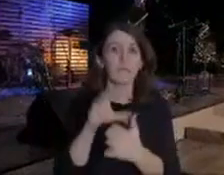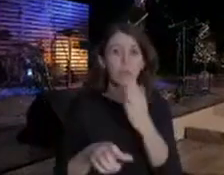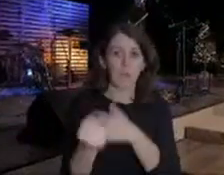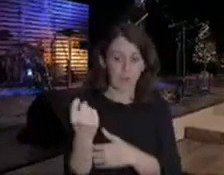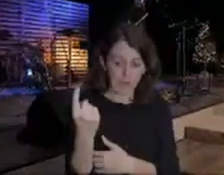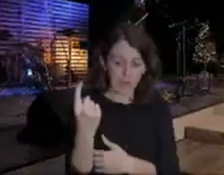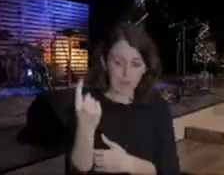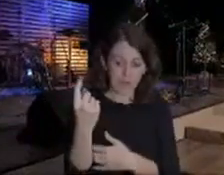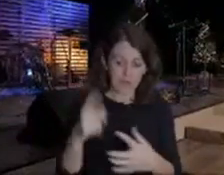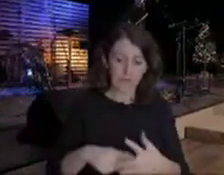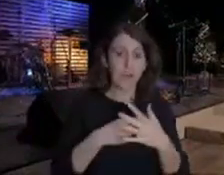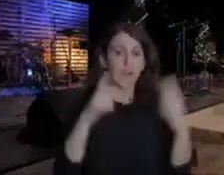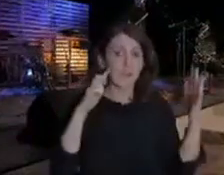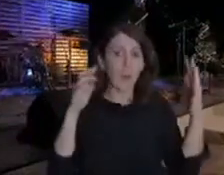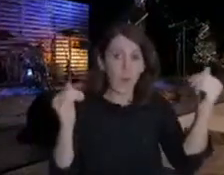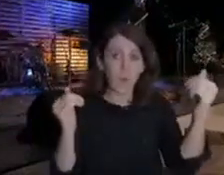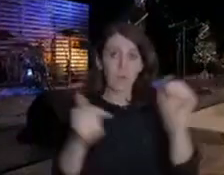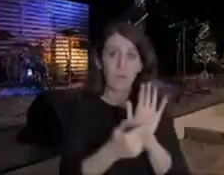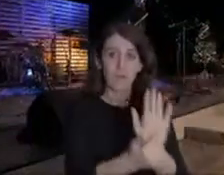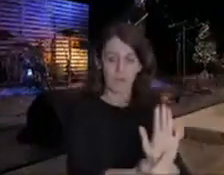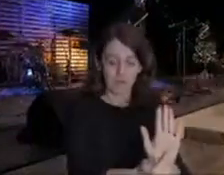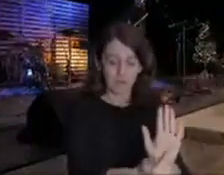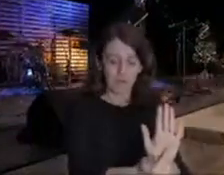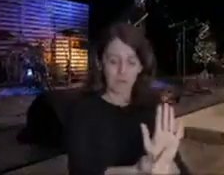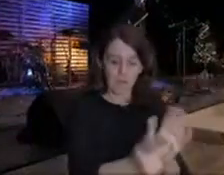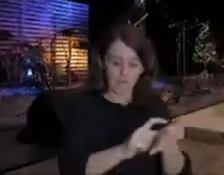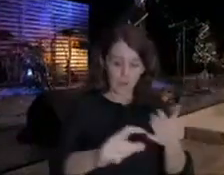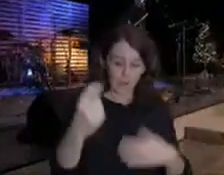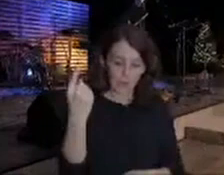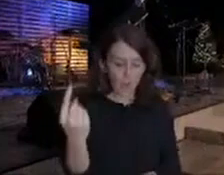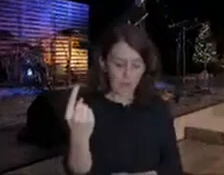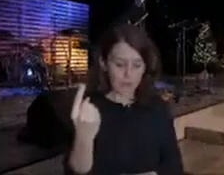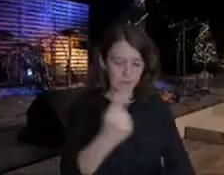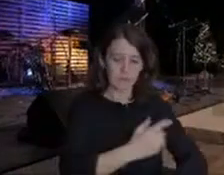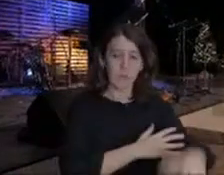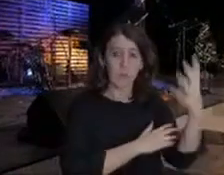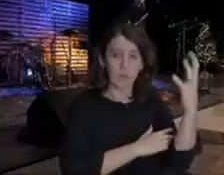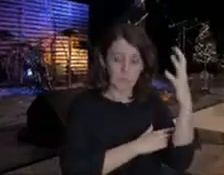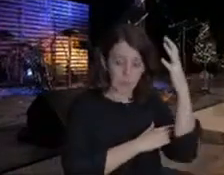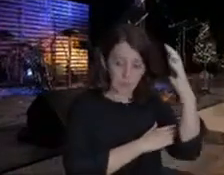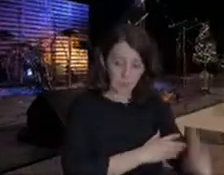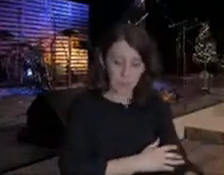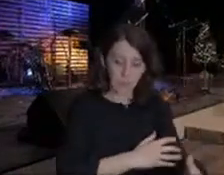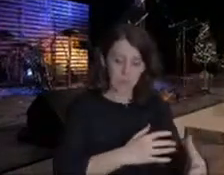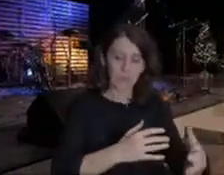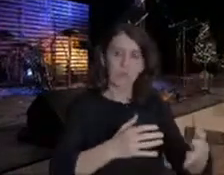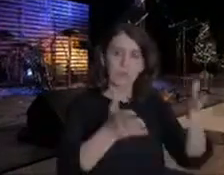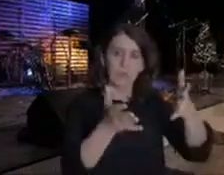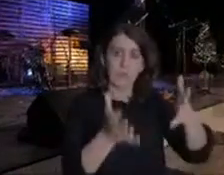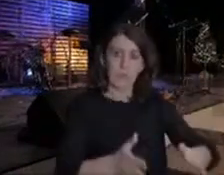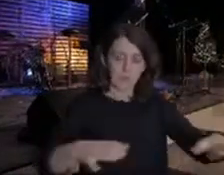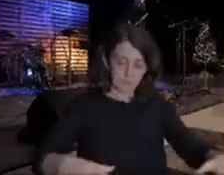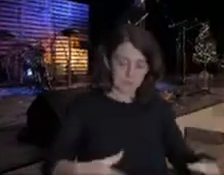again, it starts with hope. Right? Verse 1 in chapter 11 says, "A shoot will come up from